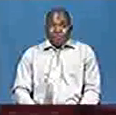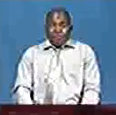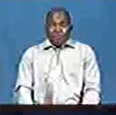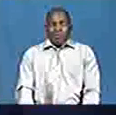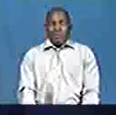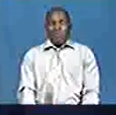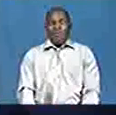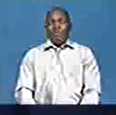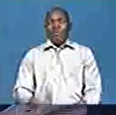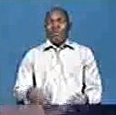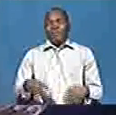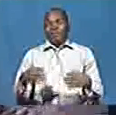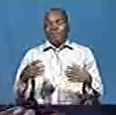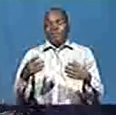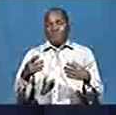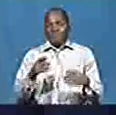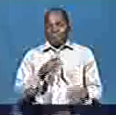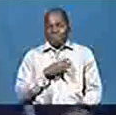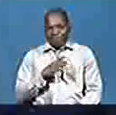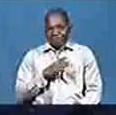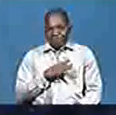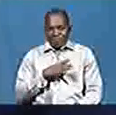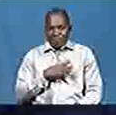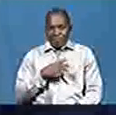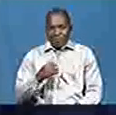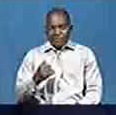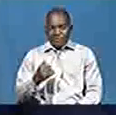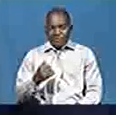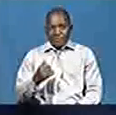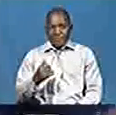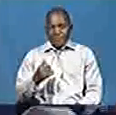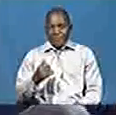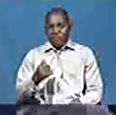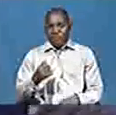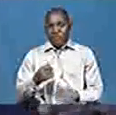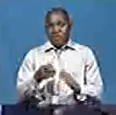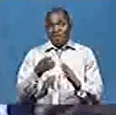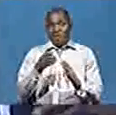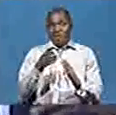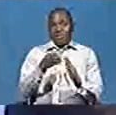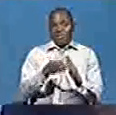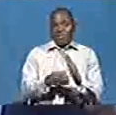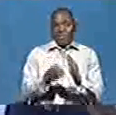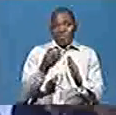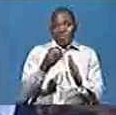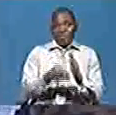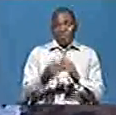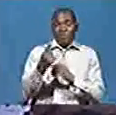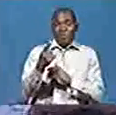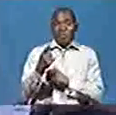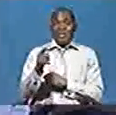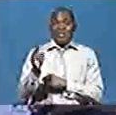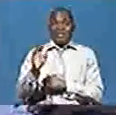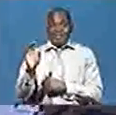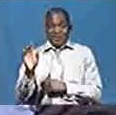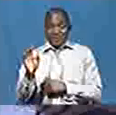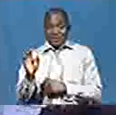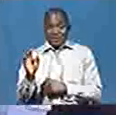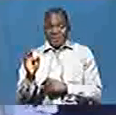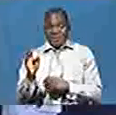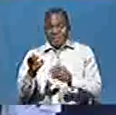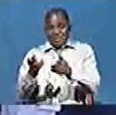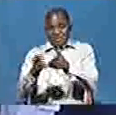Now, the lower left-hand portion of Form 1C is torn out and laminated,